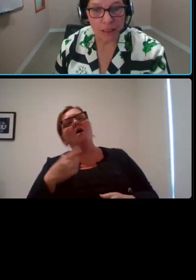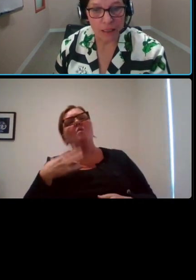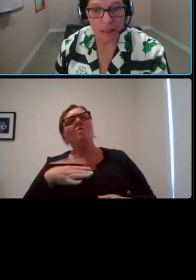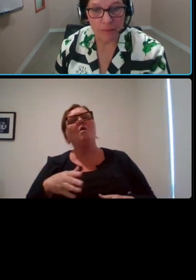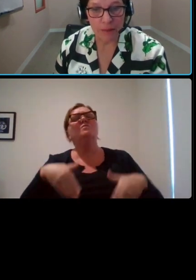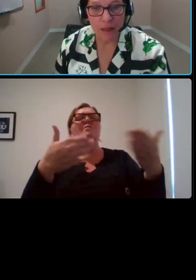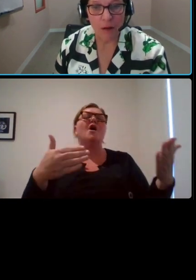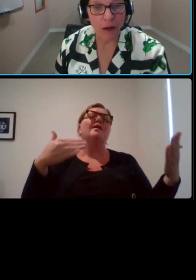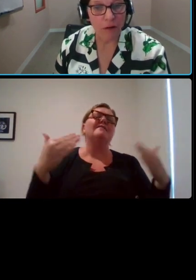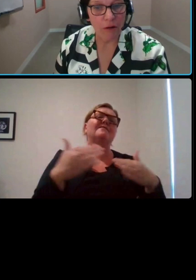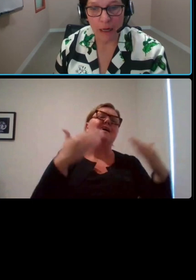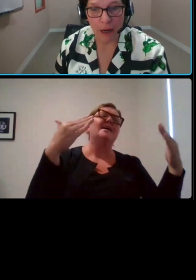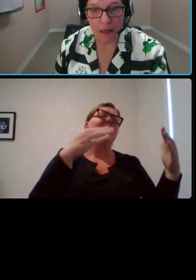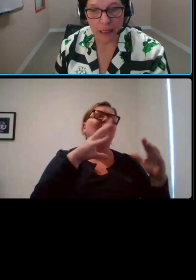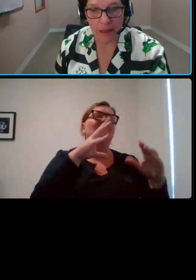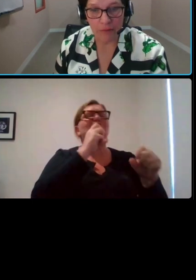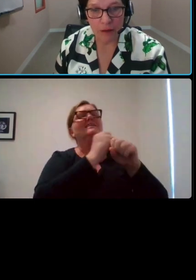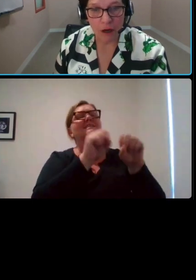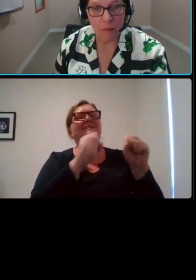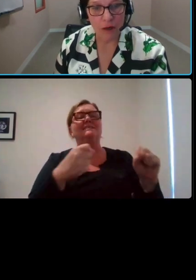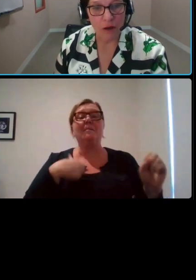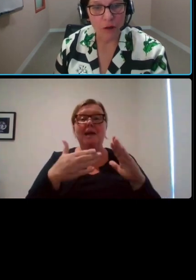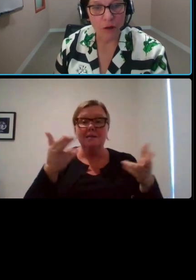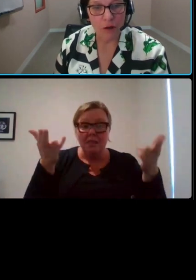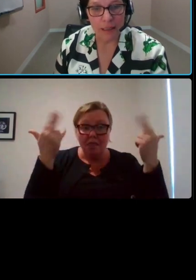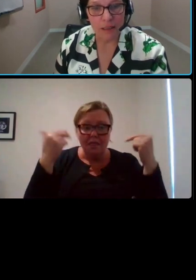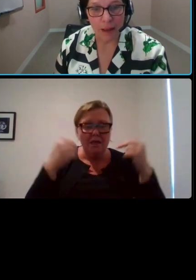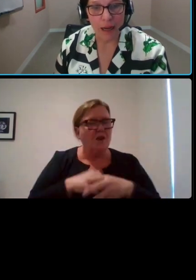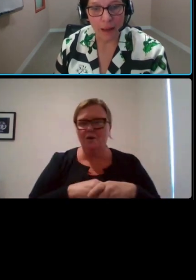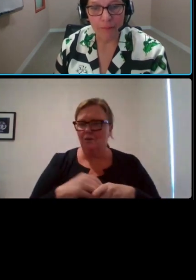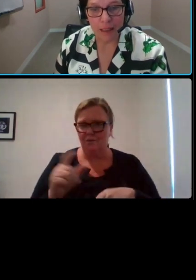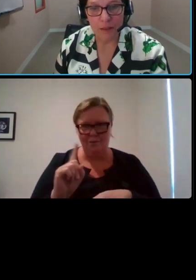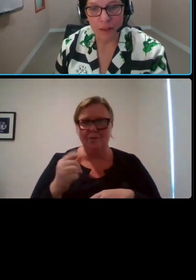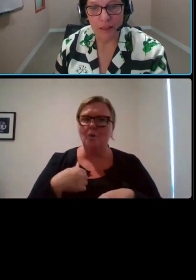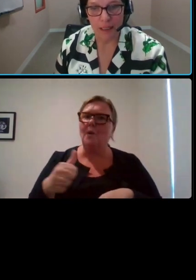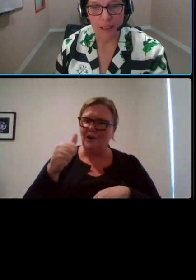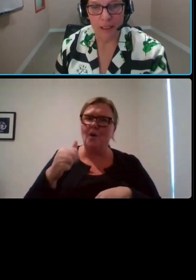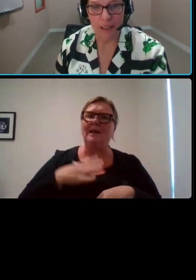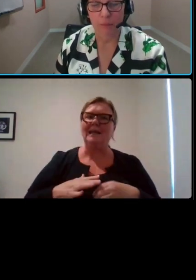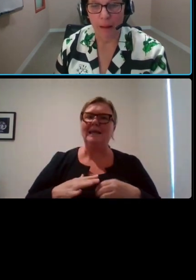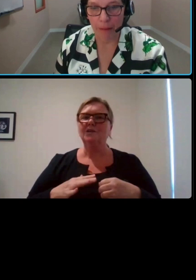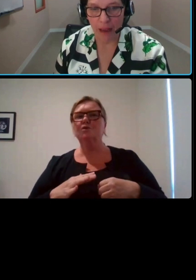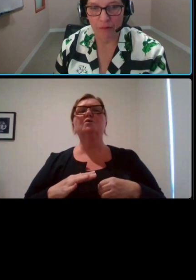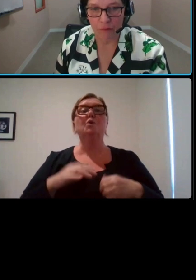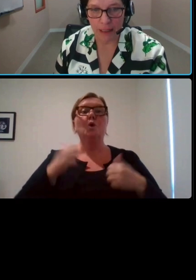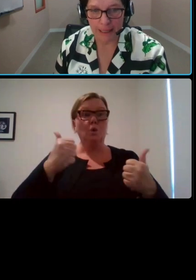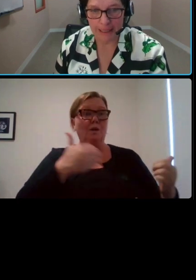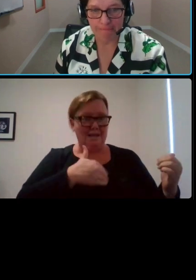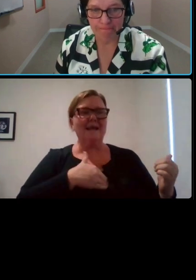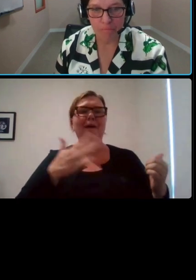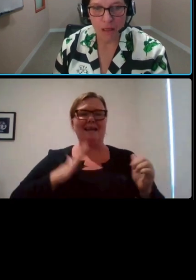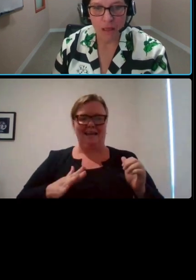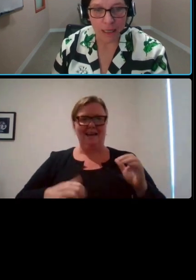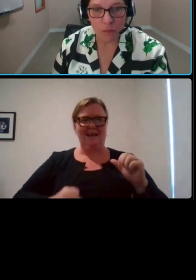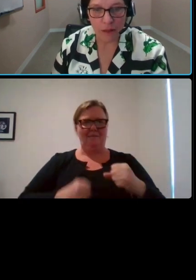fair and trusting system that we are in any way naive. We know that we need to back up these good intentions with a powerful